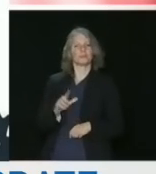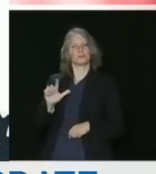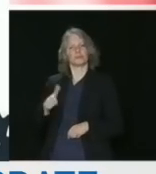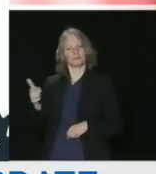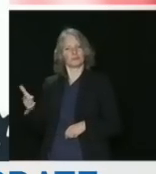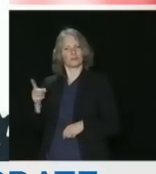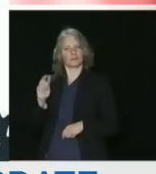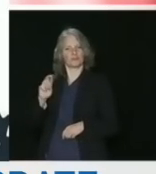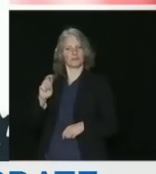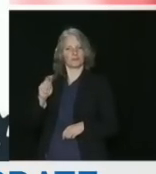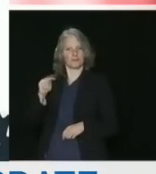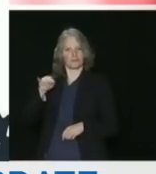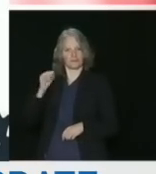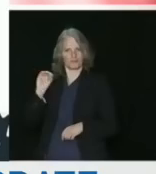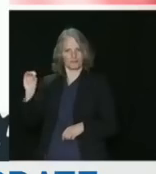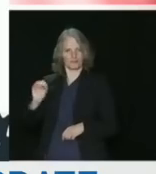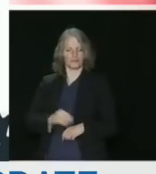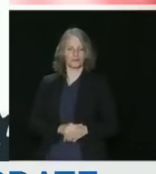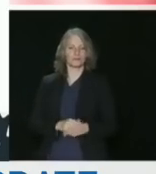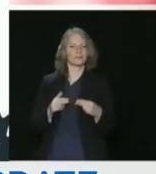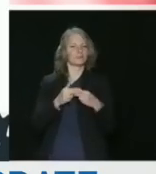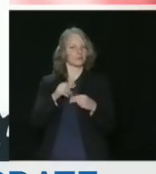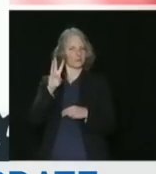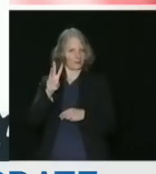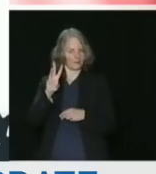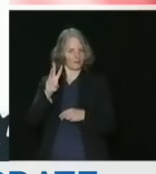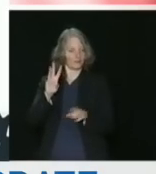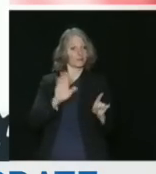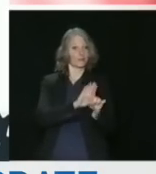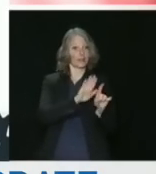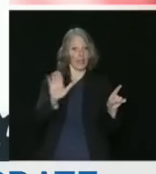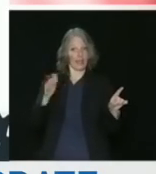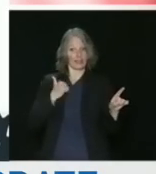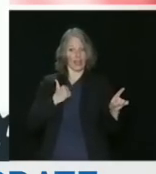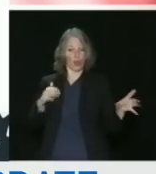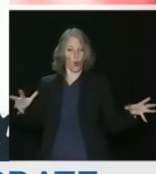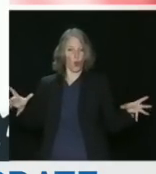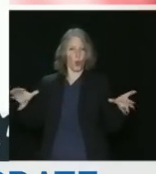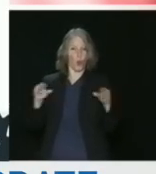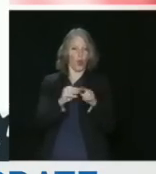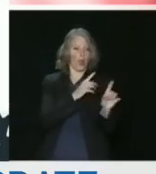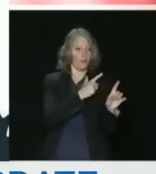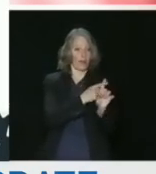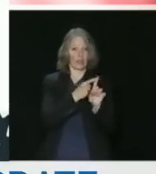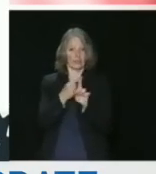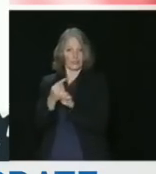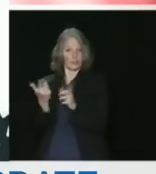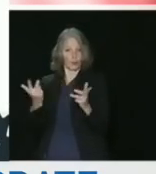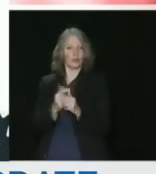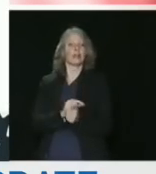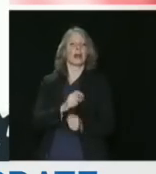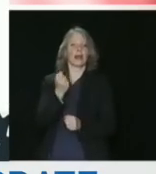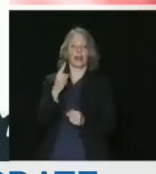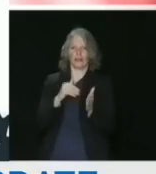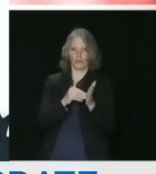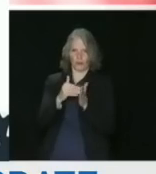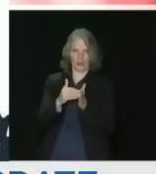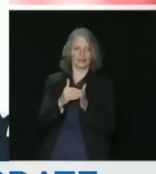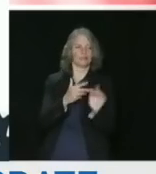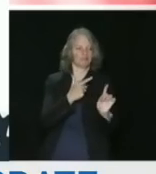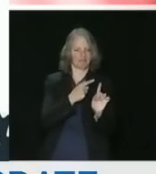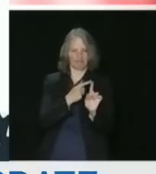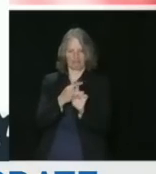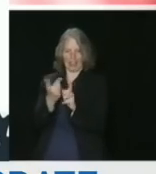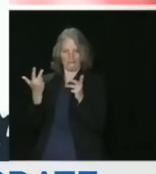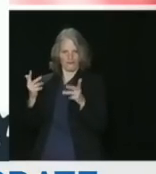Diapositive 6. Slide 6. Plus de 11 Overall, millions de doses de vaccins more than contre la 11 COVID-19 million ont doses été of administrés depuis le COVID-19 début de